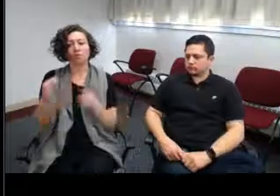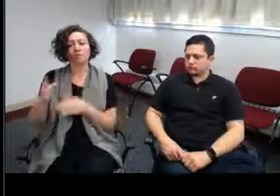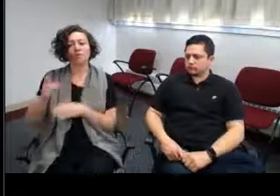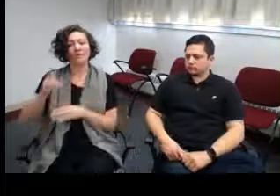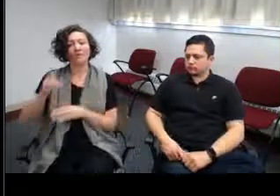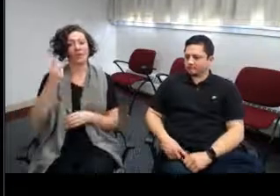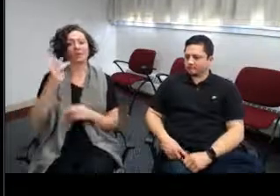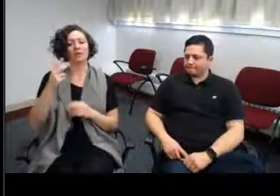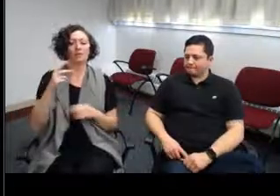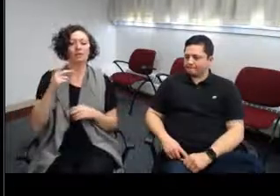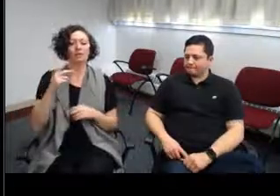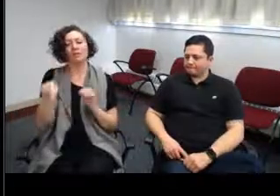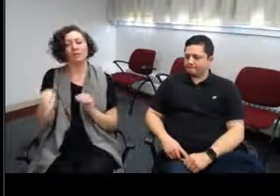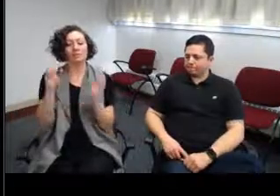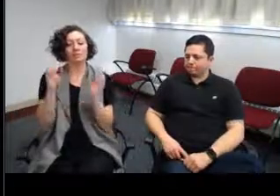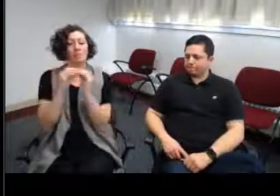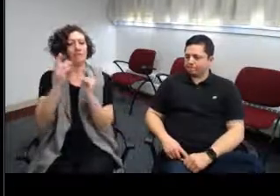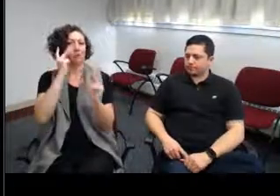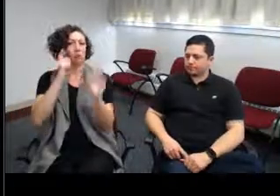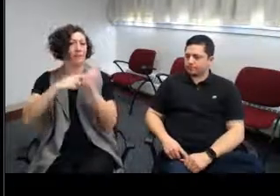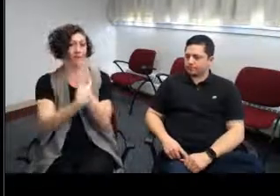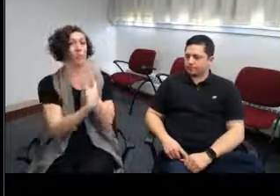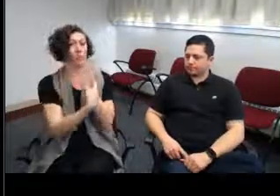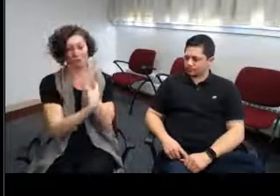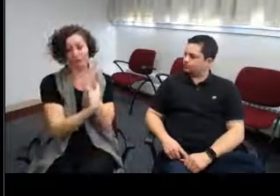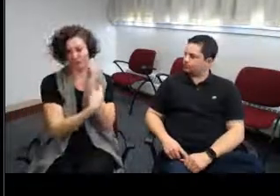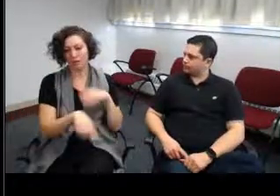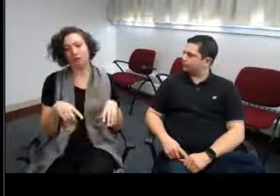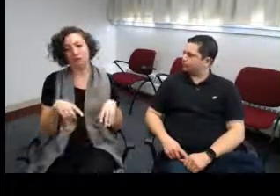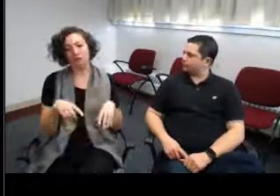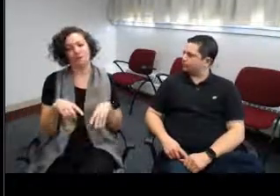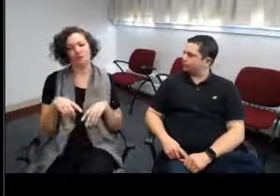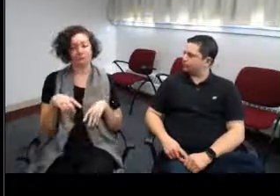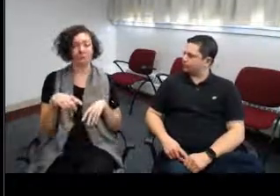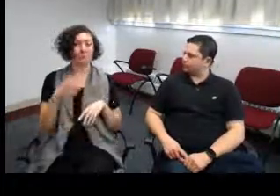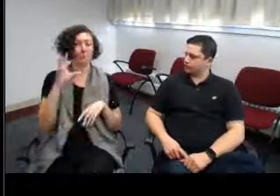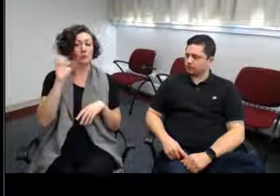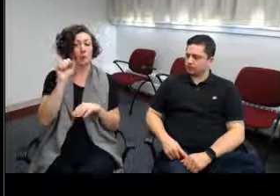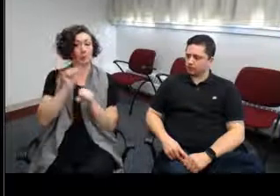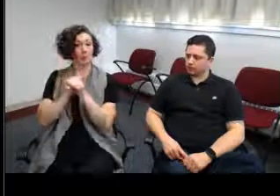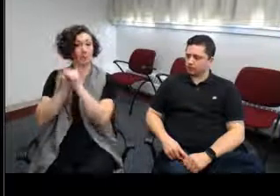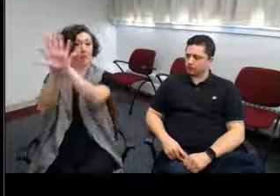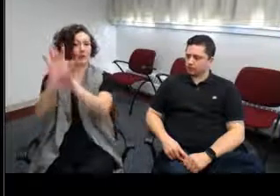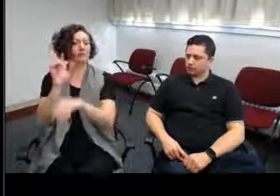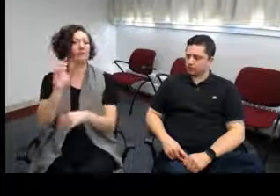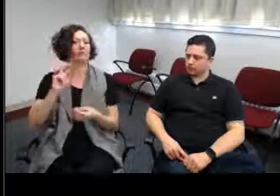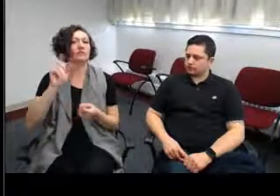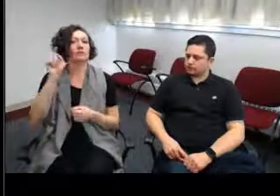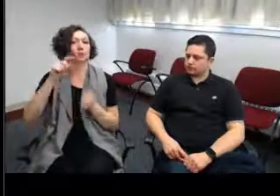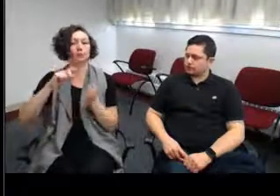The second picture you'll see is a visual representation of a metaphor.